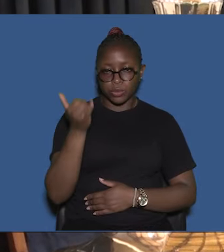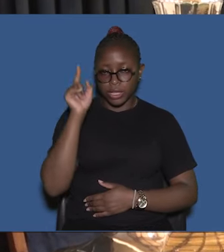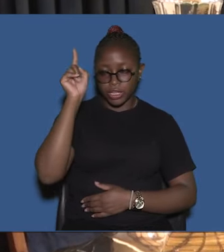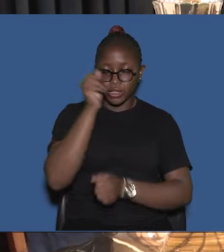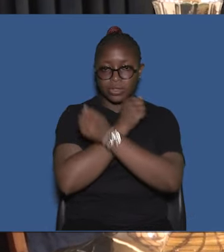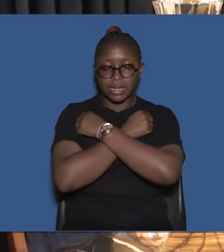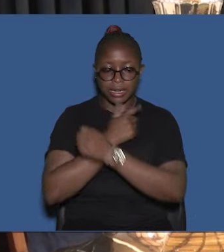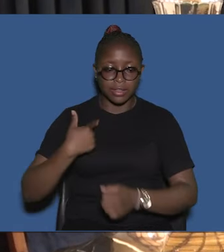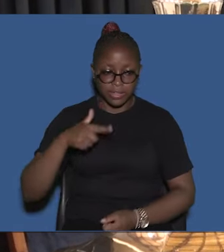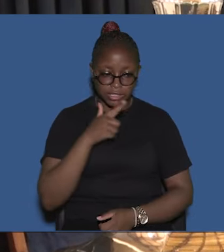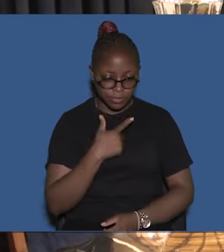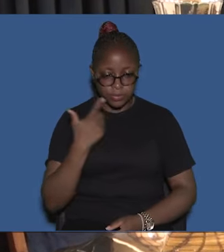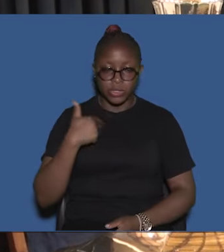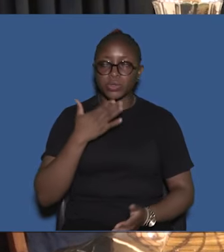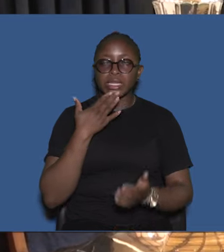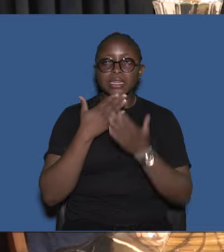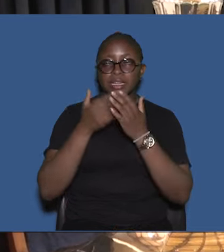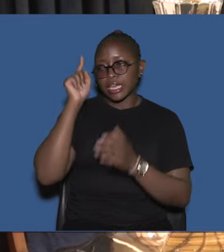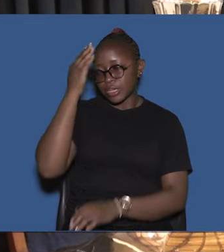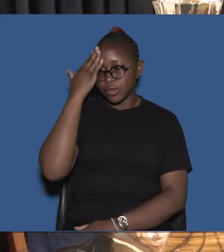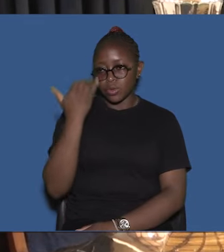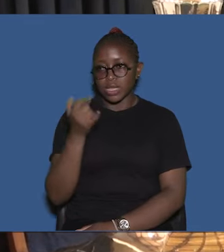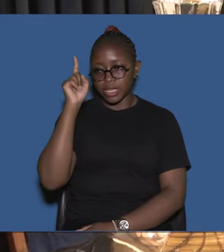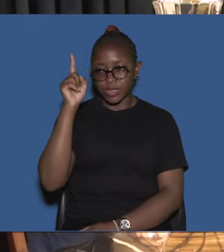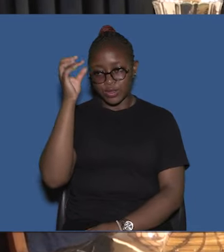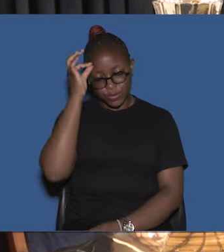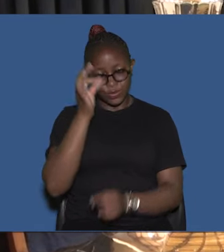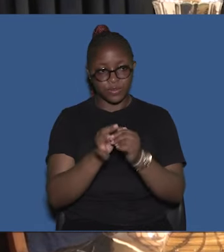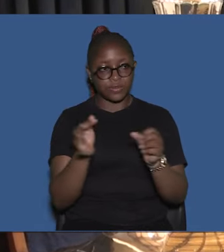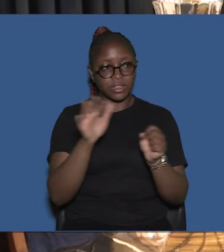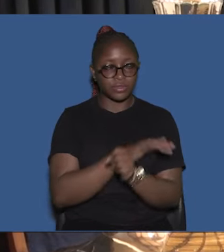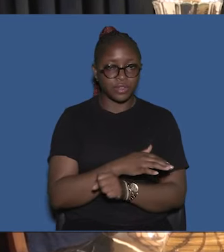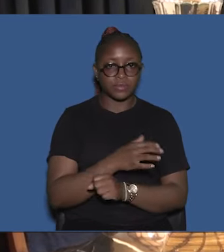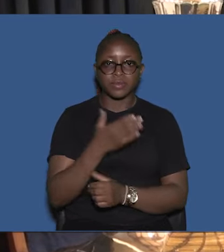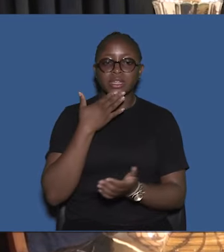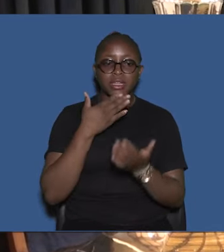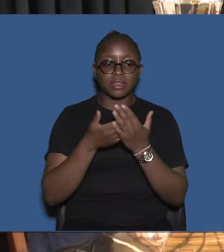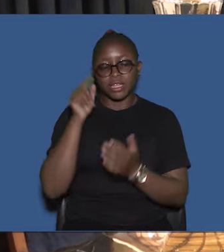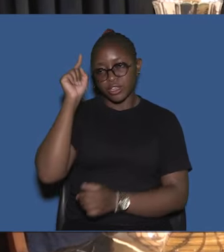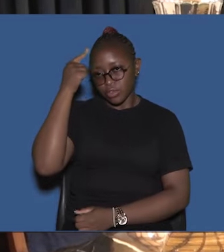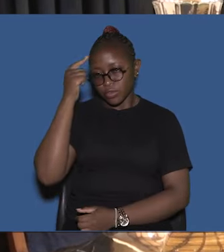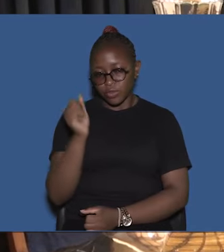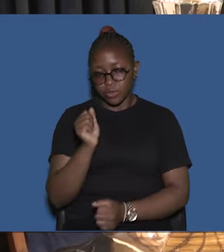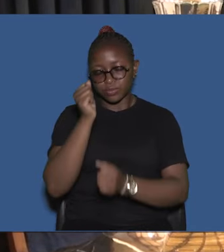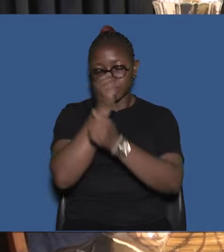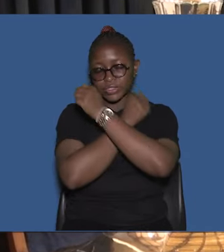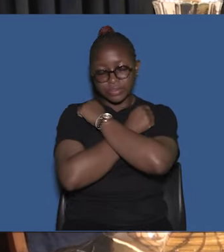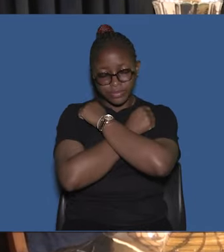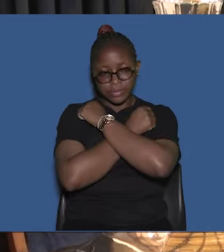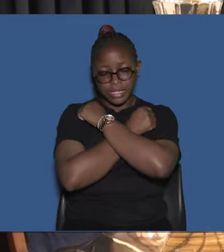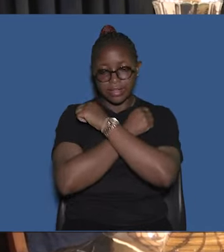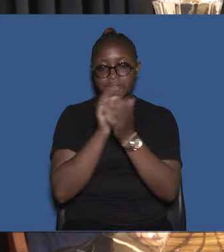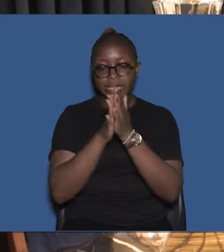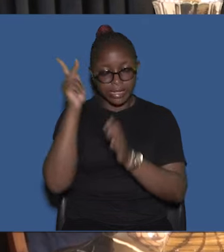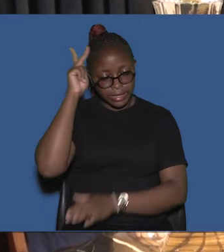you because you are faithful. Thank you for your loving kindness. Thank you because